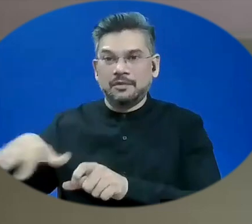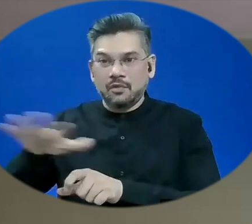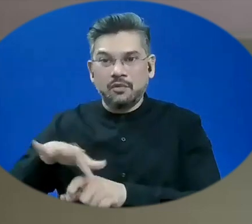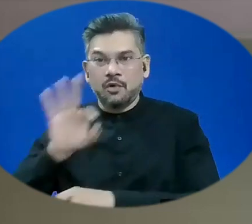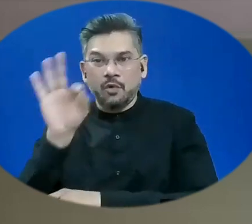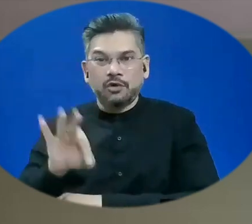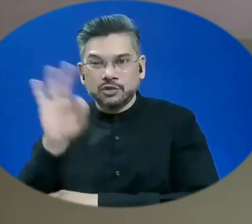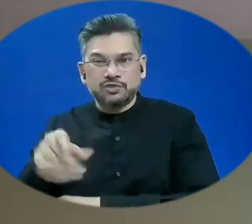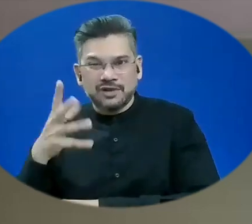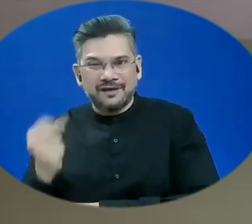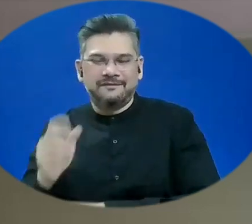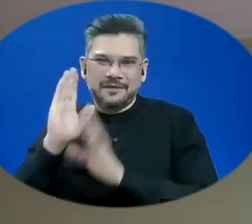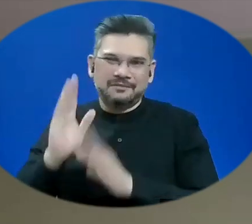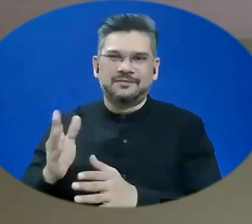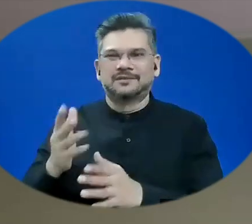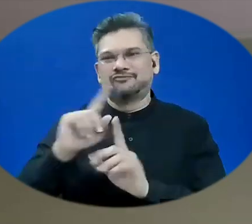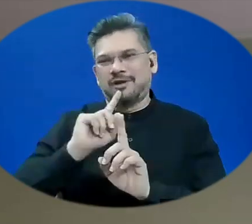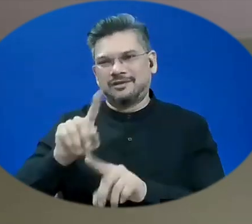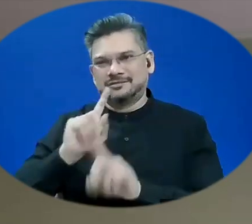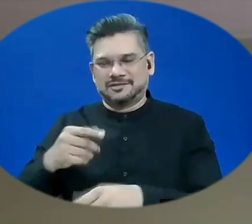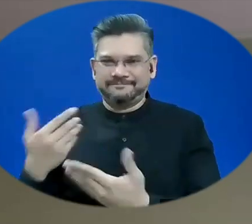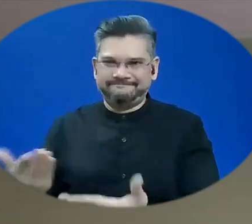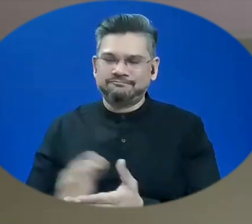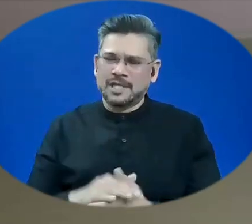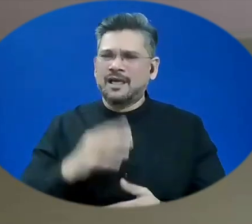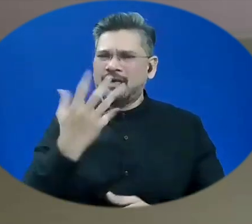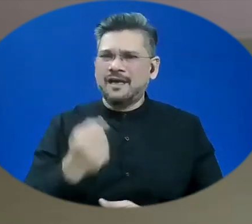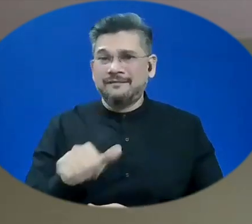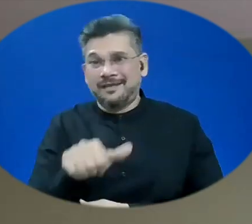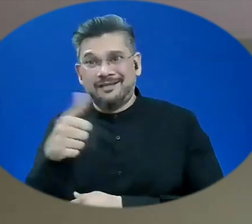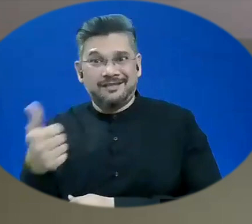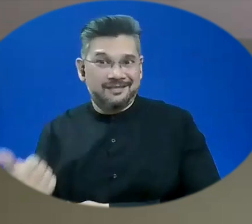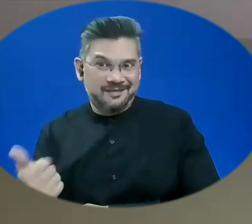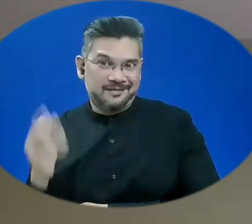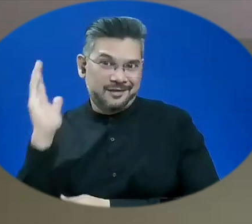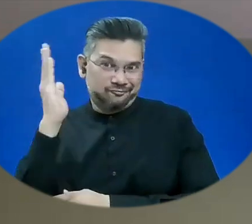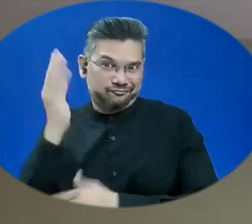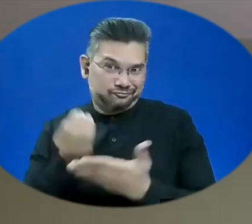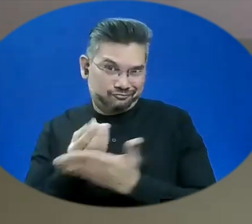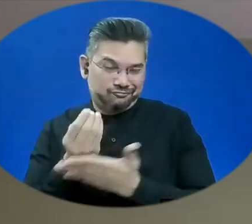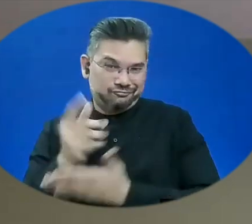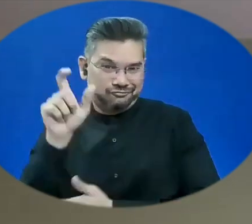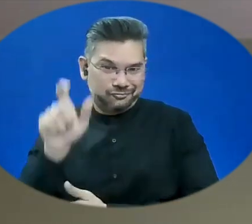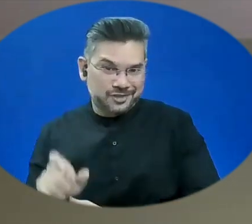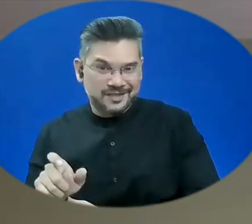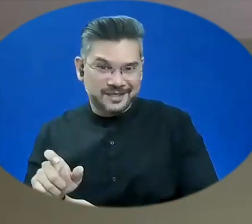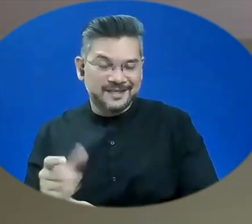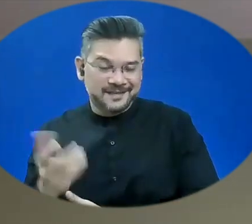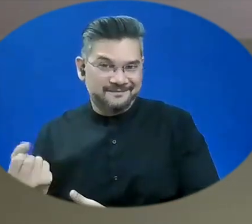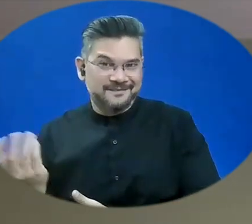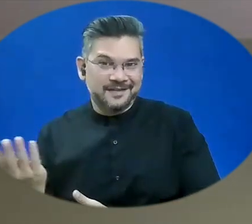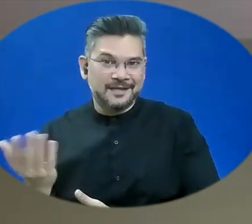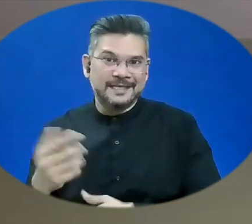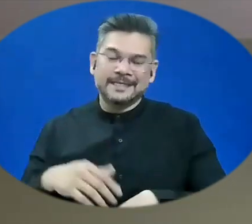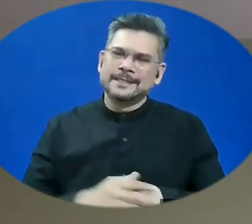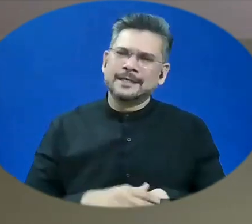So we have another speaker to hear from, and I'm really excited to get to Najla's thoughts. I do wish to, at 10 o'clock, to do